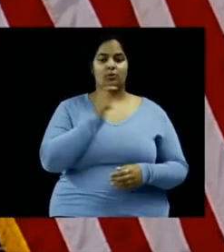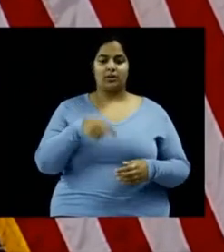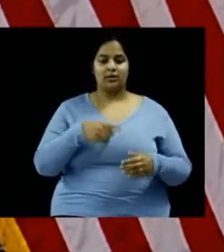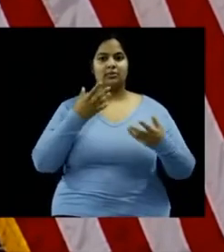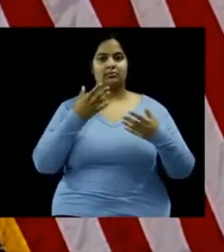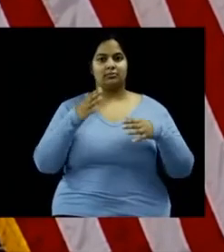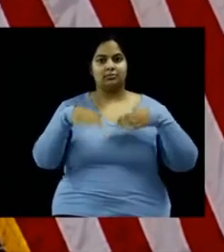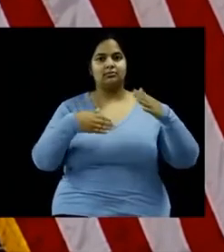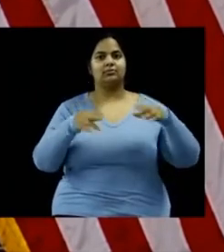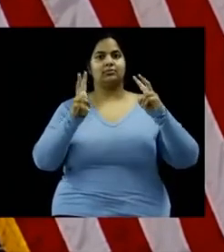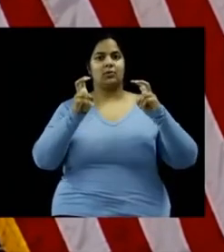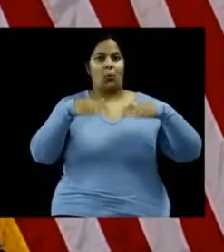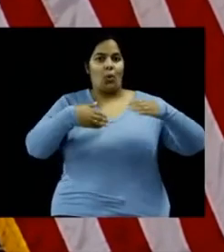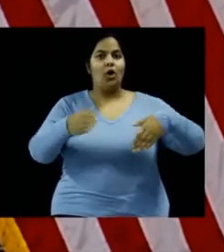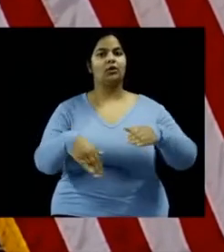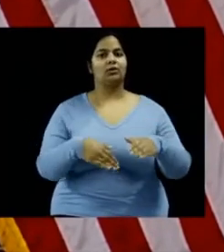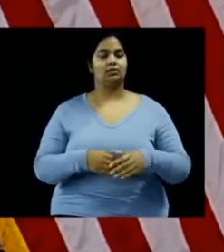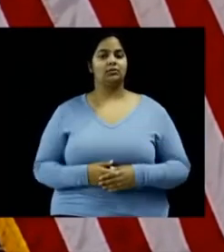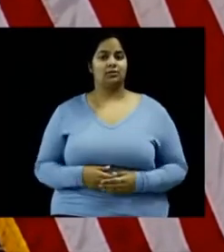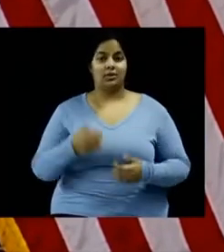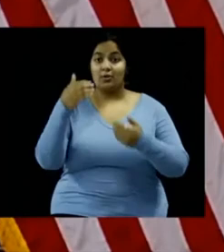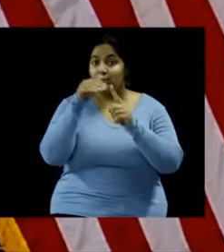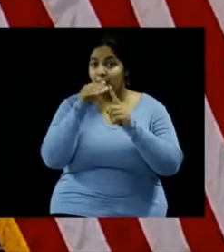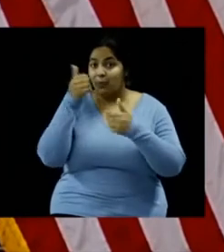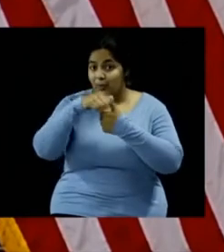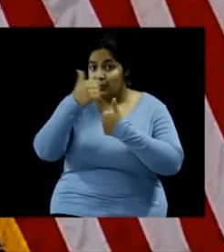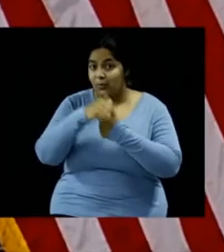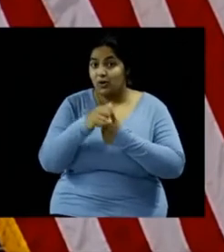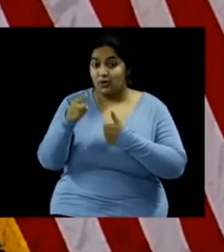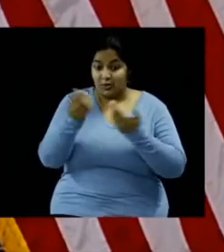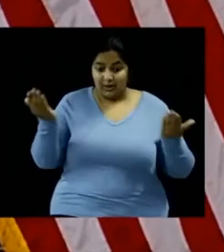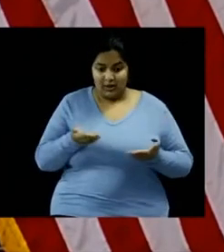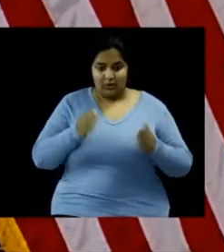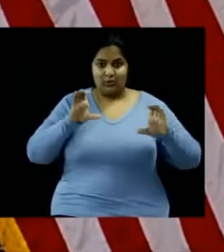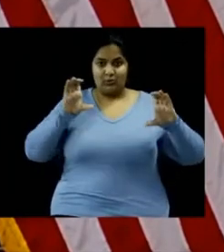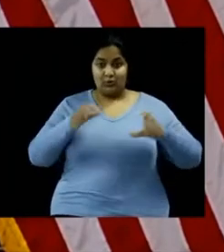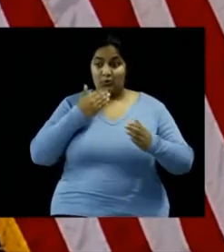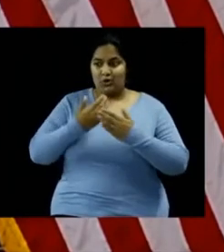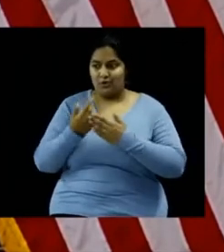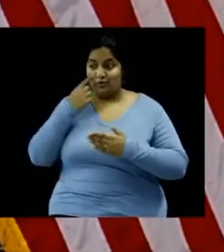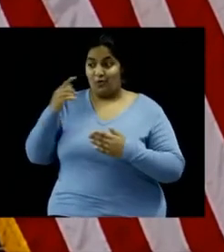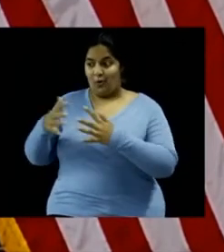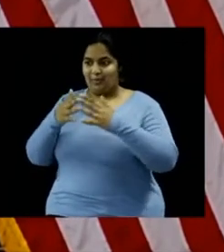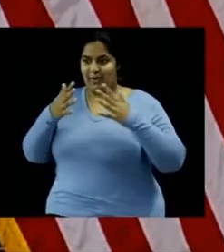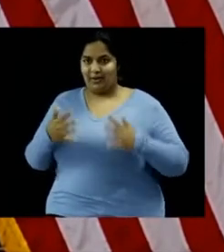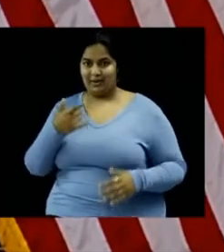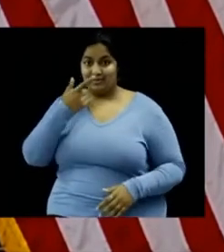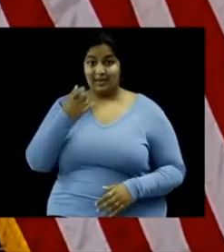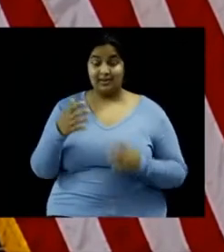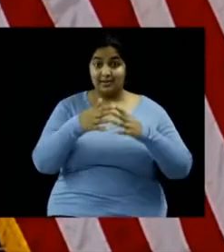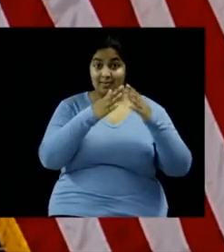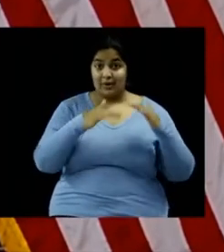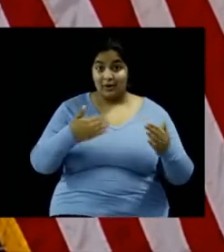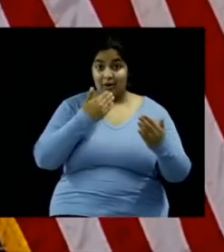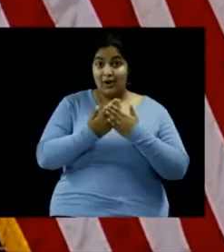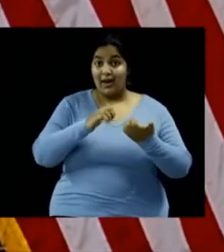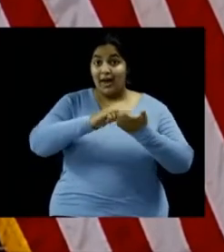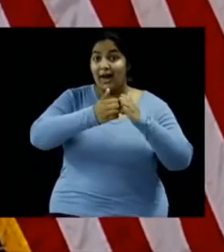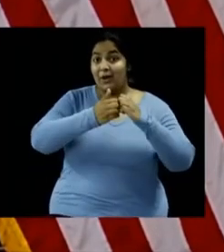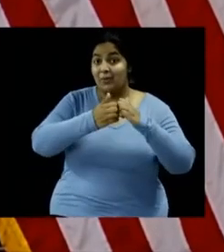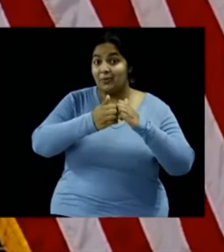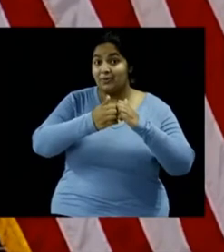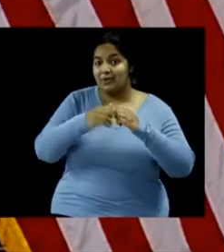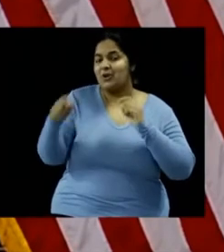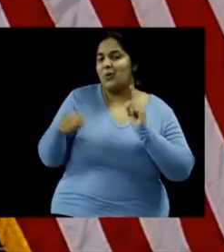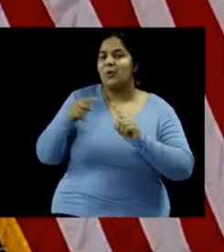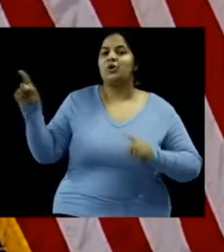this historic walk. Remind yourself that you're here to do good for America, because America can only be good when